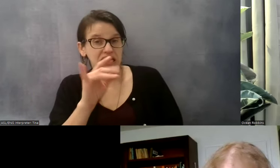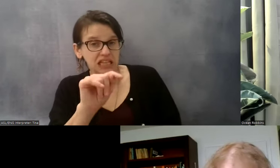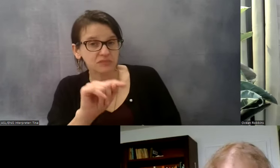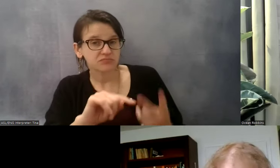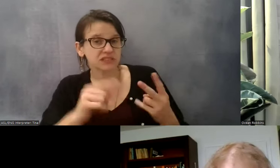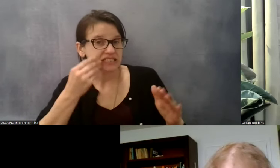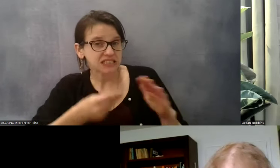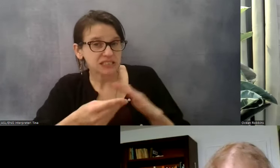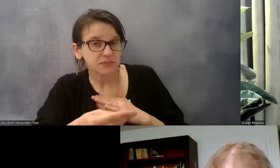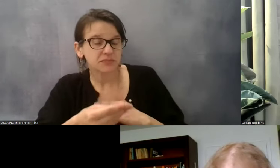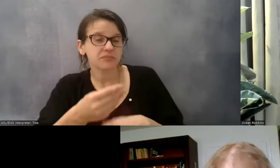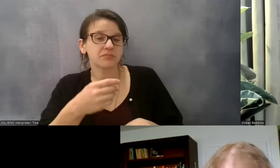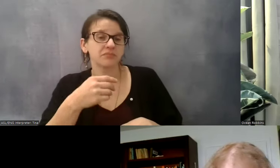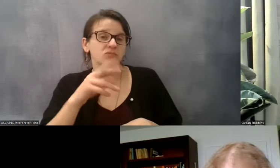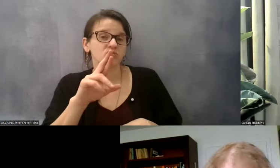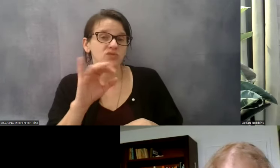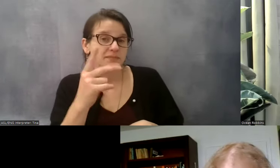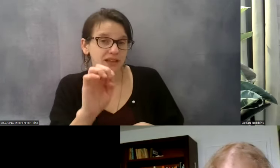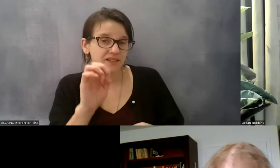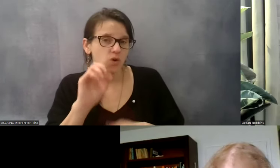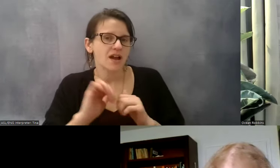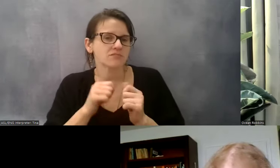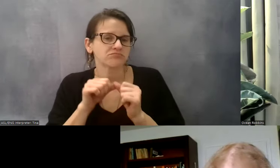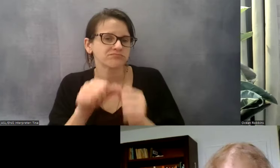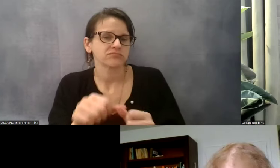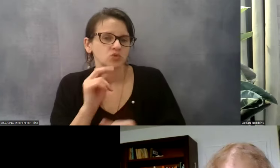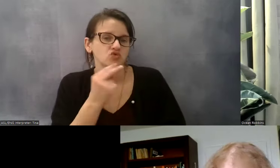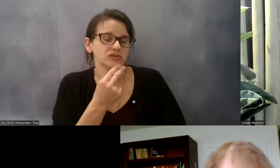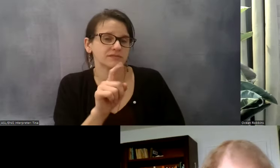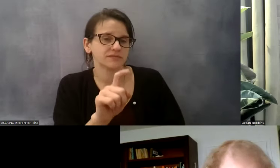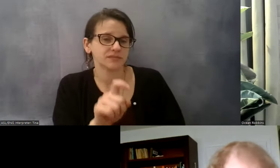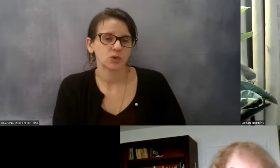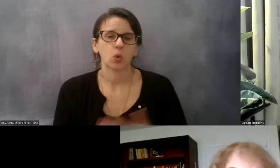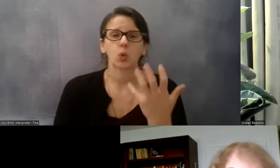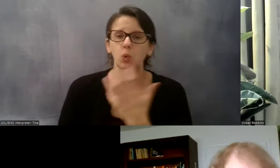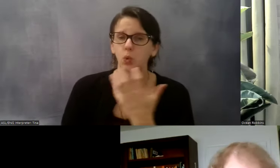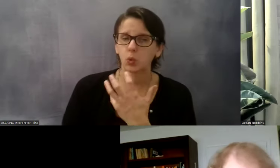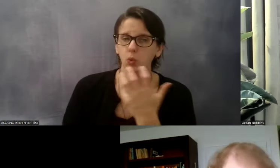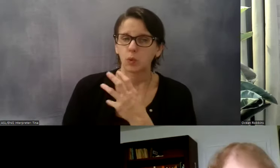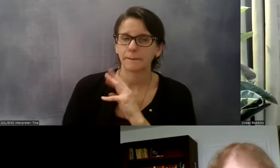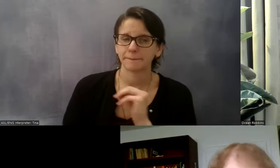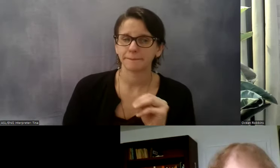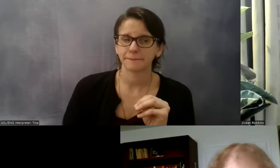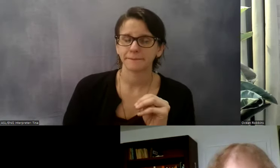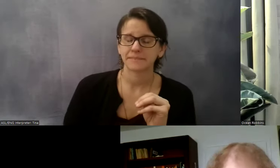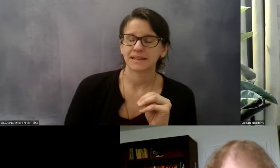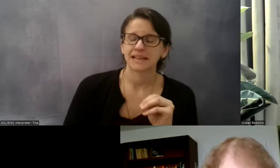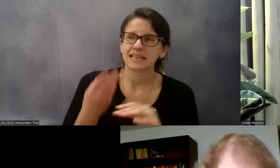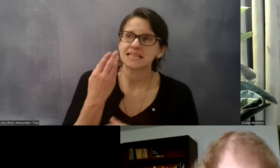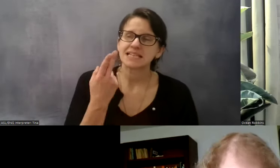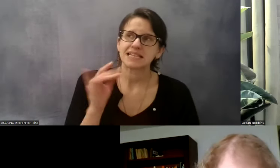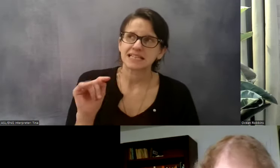as best as we can for our meals. Oh my goodness. Hints, tips, and